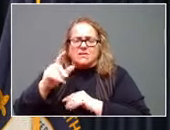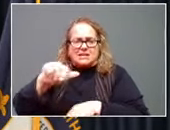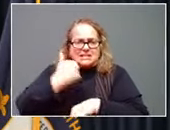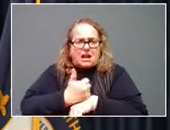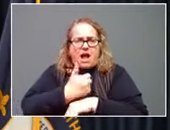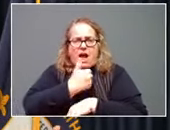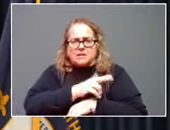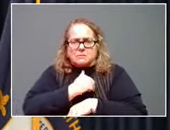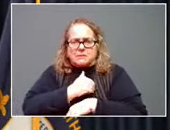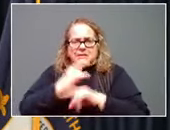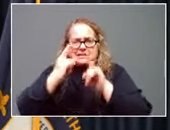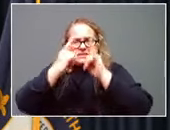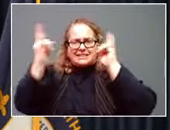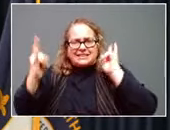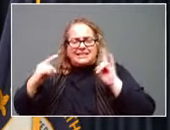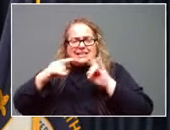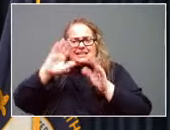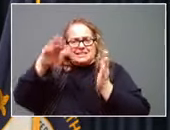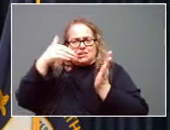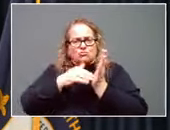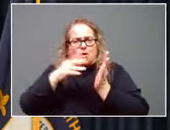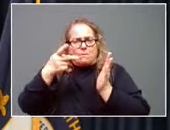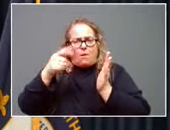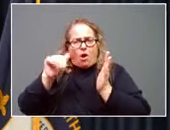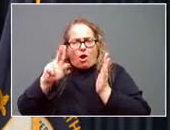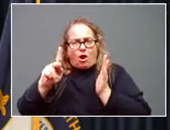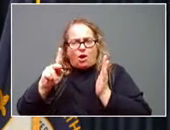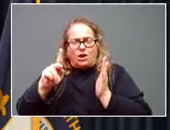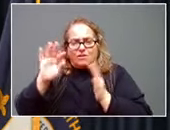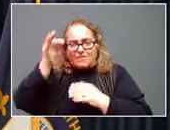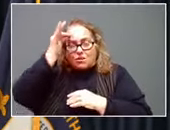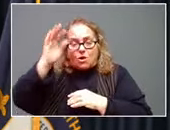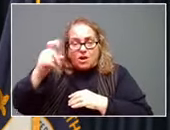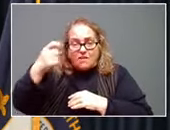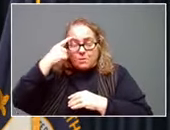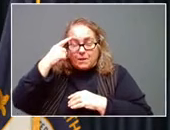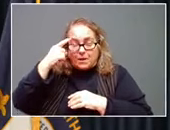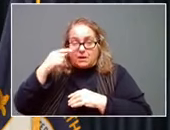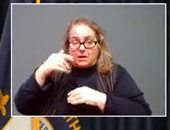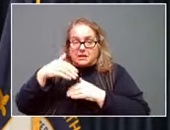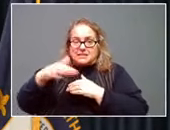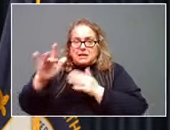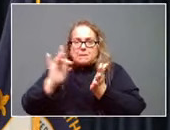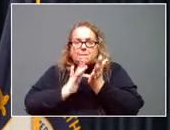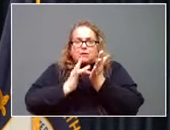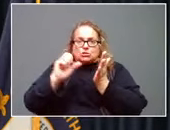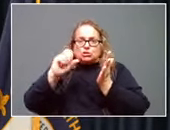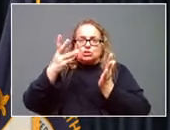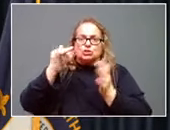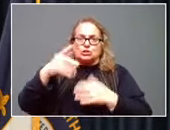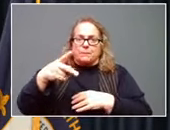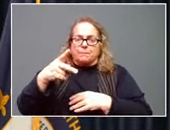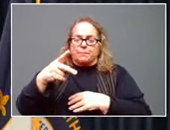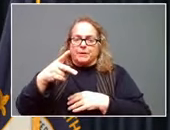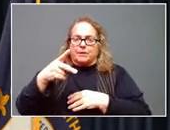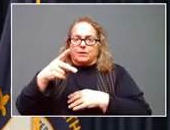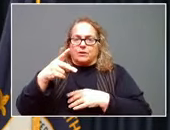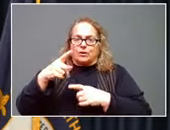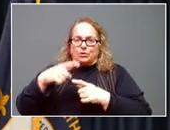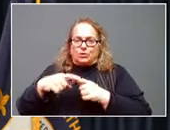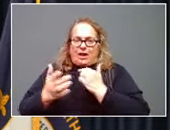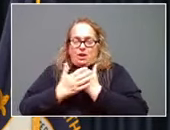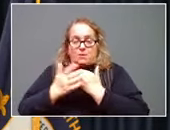Central Park, and the federal government had sent the medical ship in. Being healthy at home